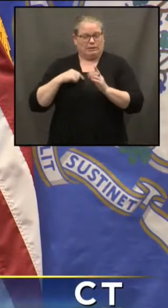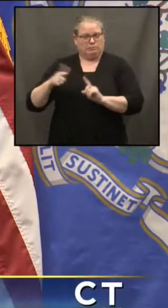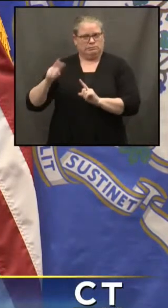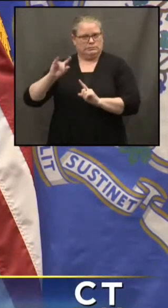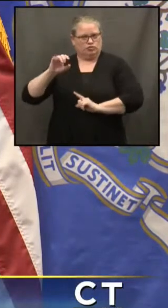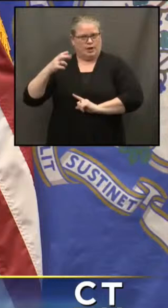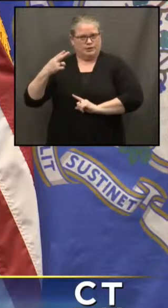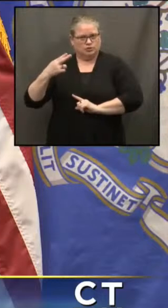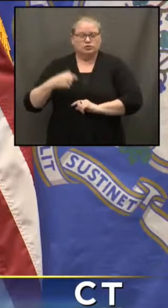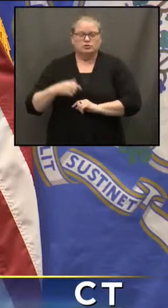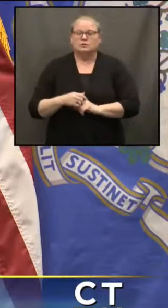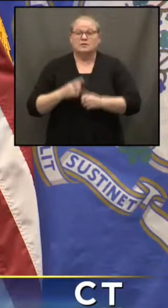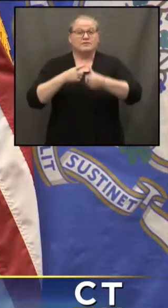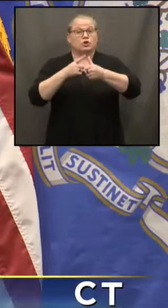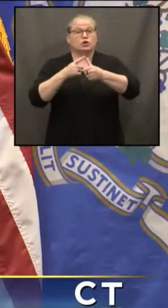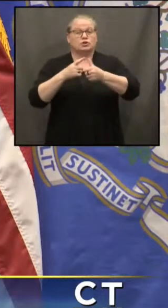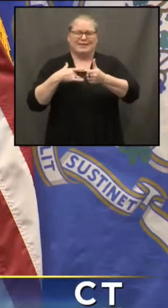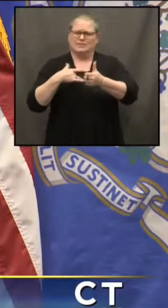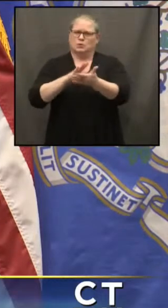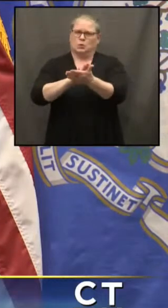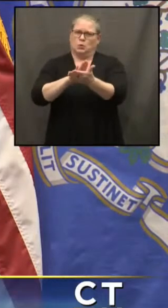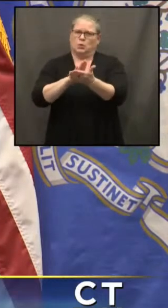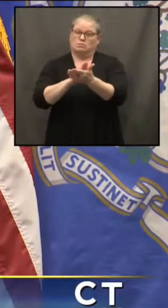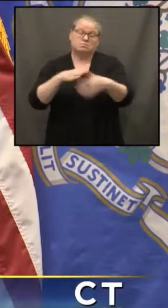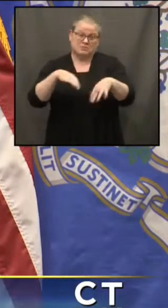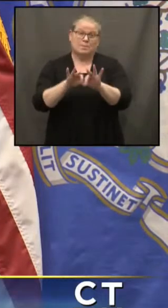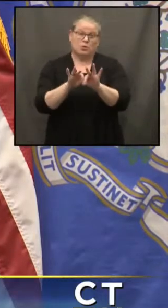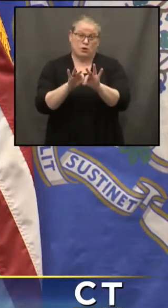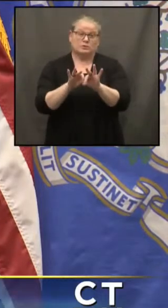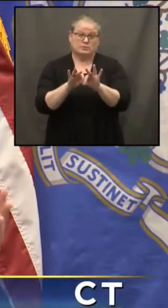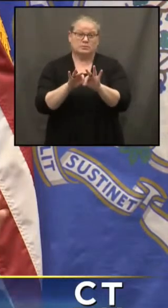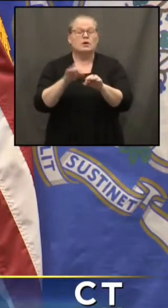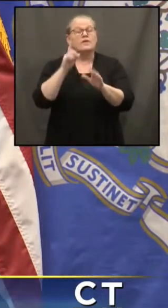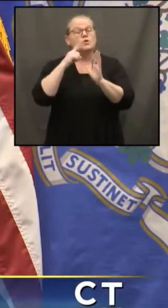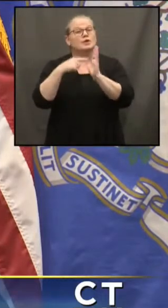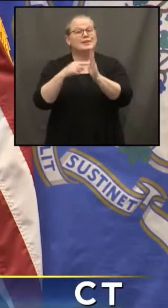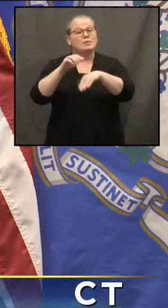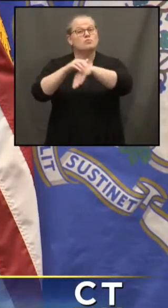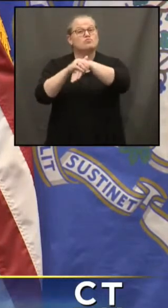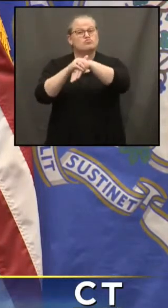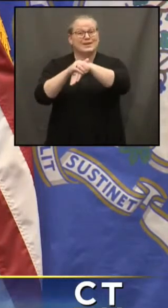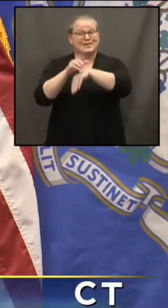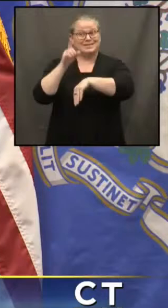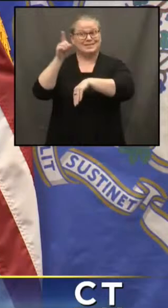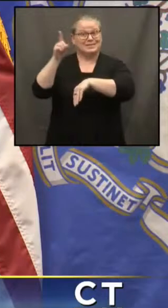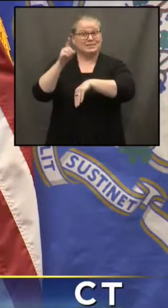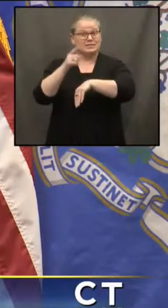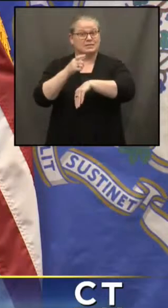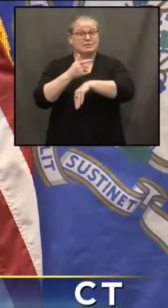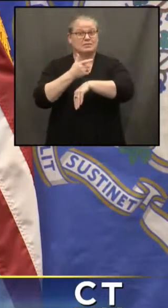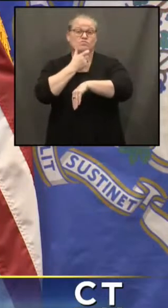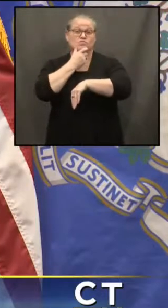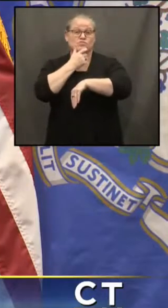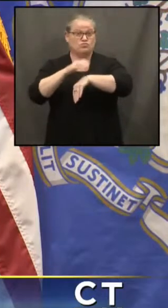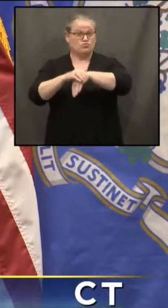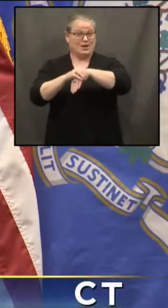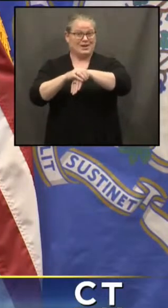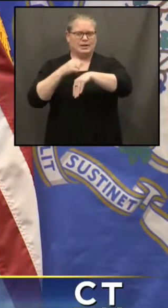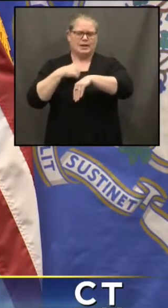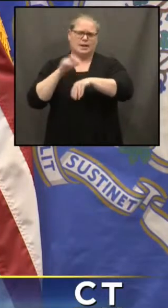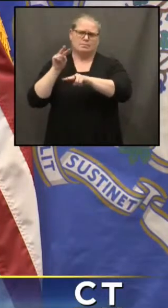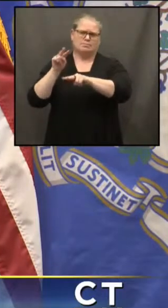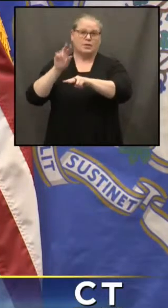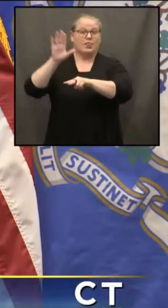to be important a little bit longer. I looked at Britain, for example, that said, their adults were pretty well